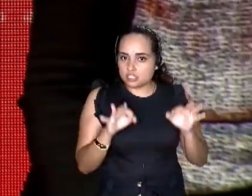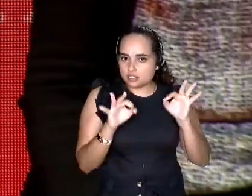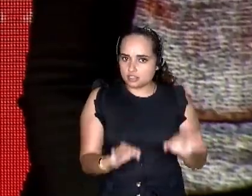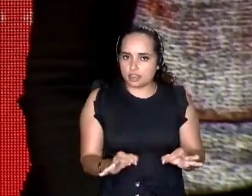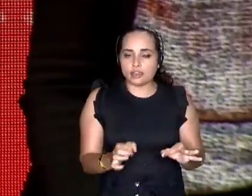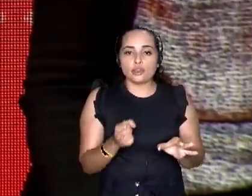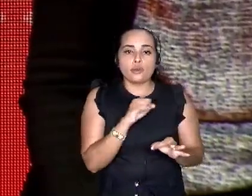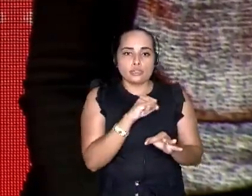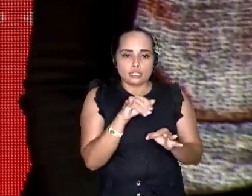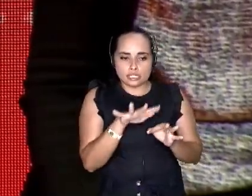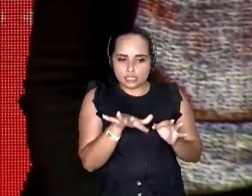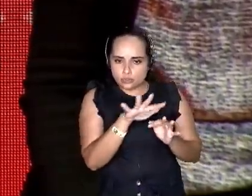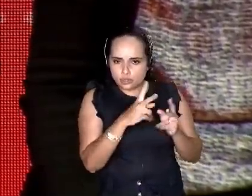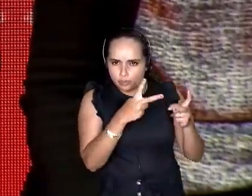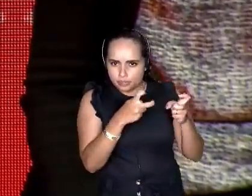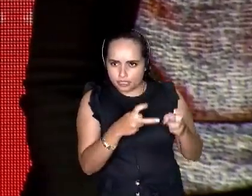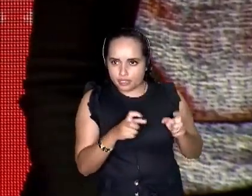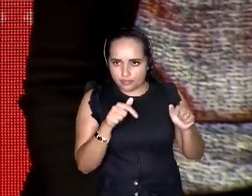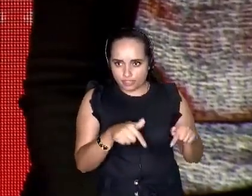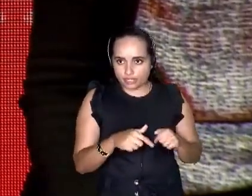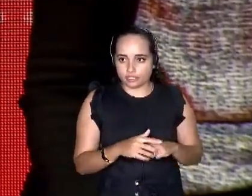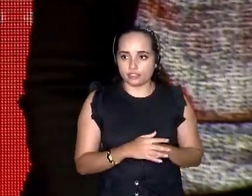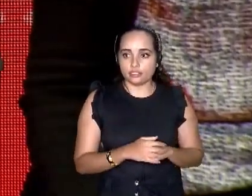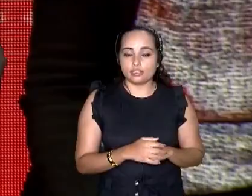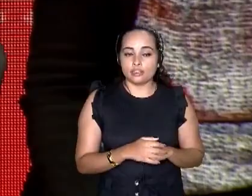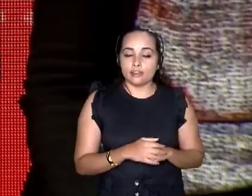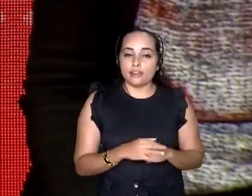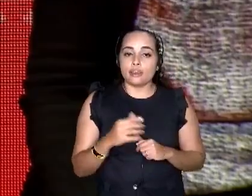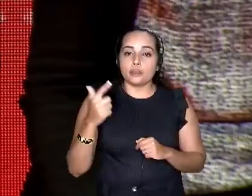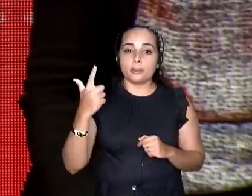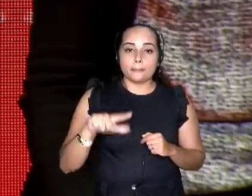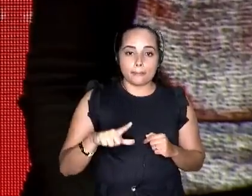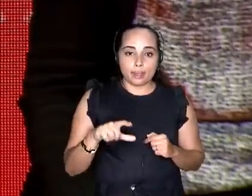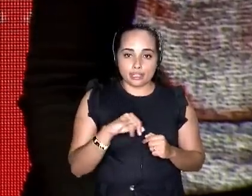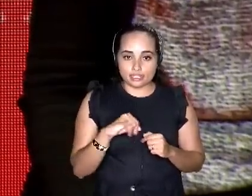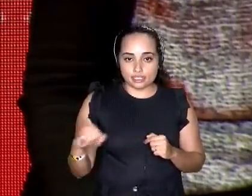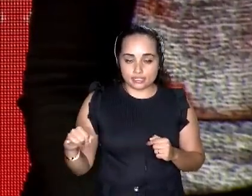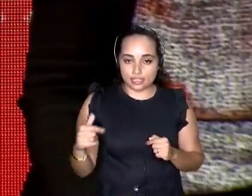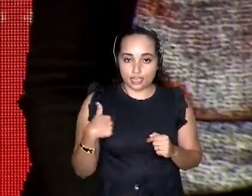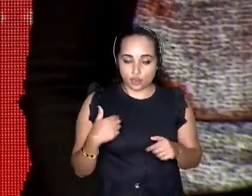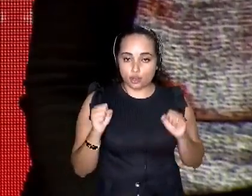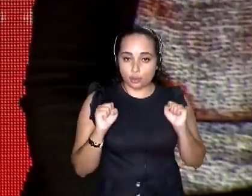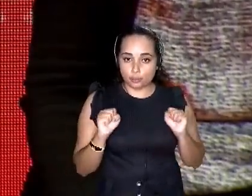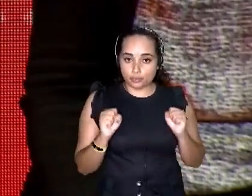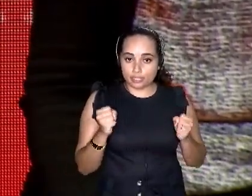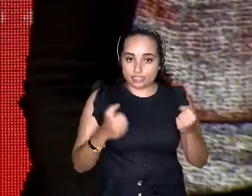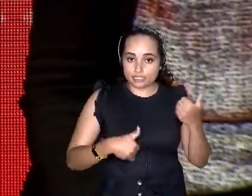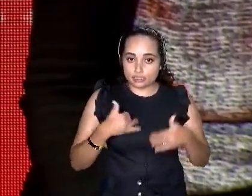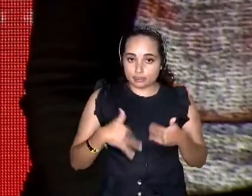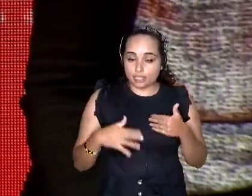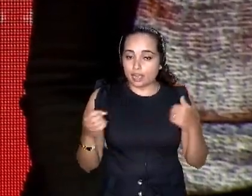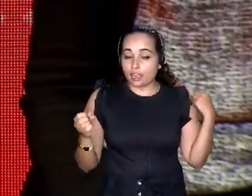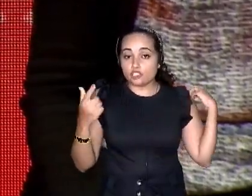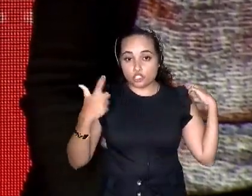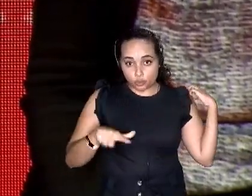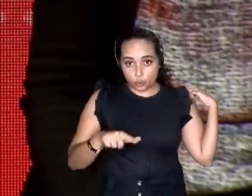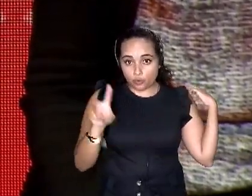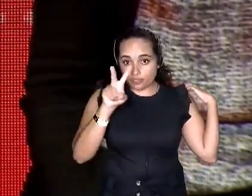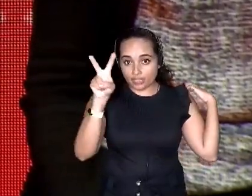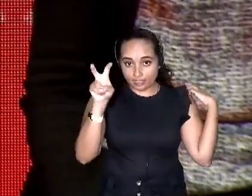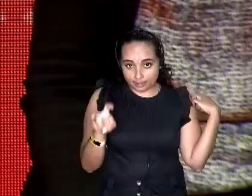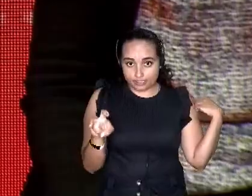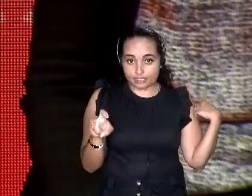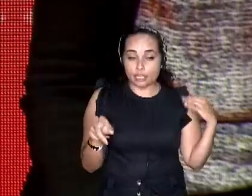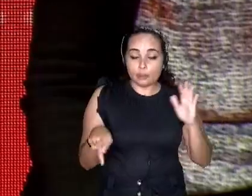here. But if I can perhaps put the finger on not the theoretical, but the practical concern, this will probably